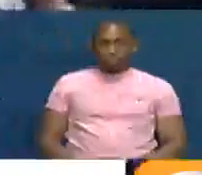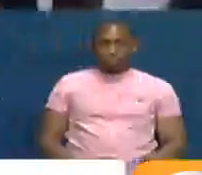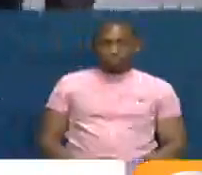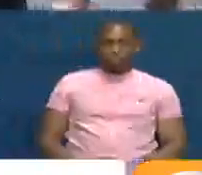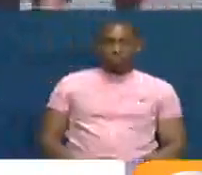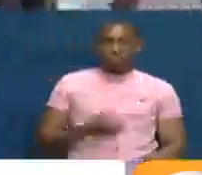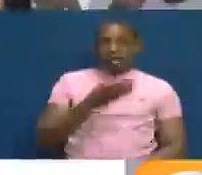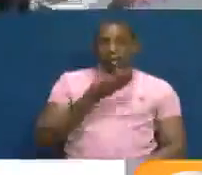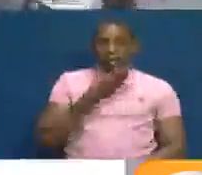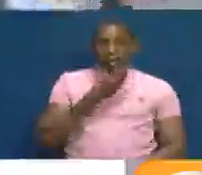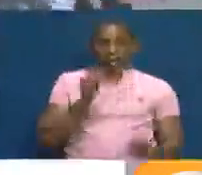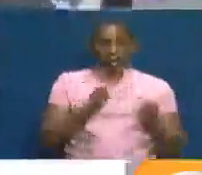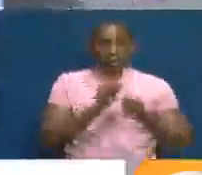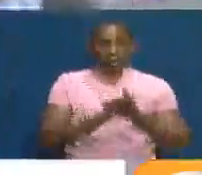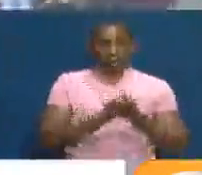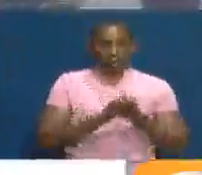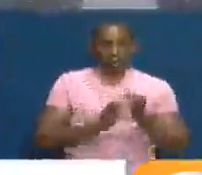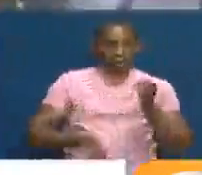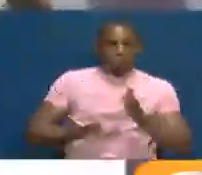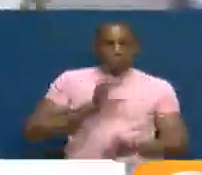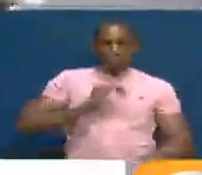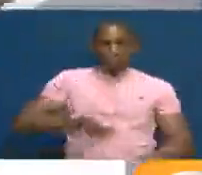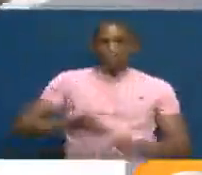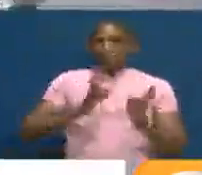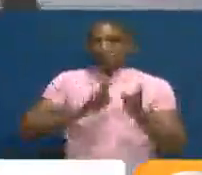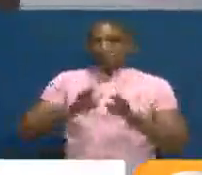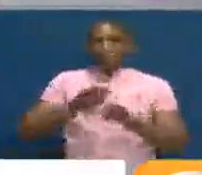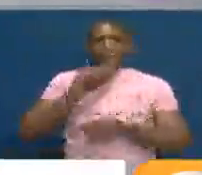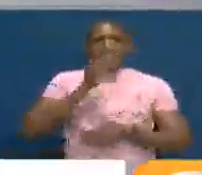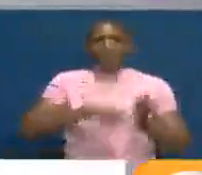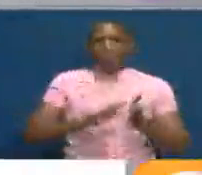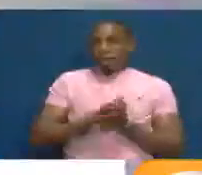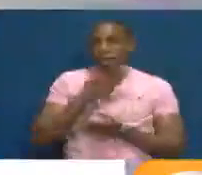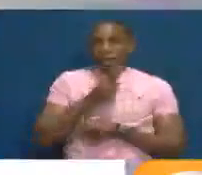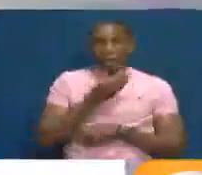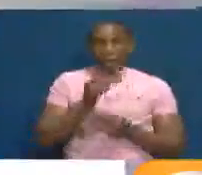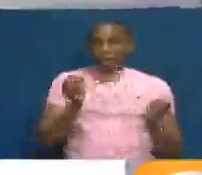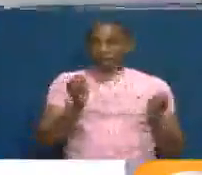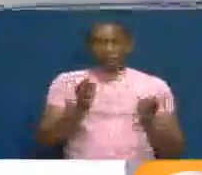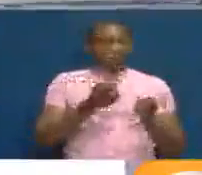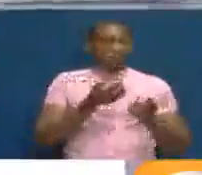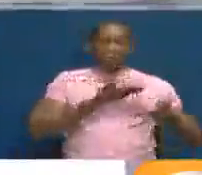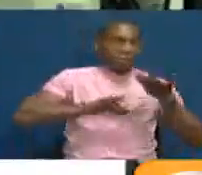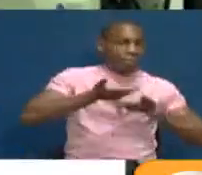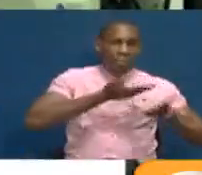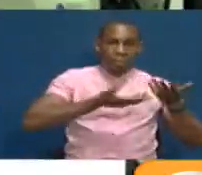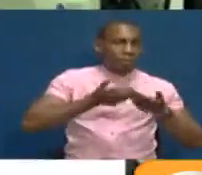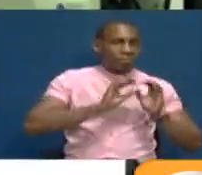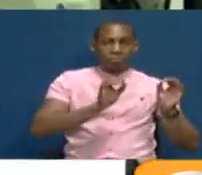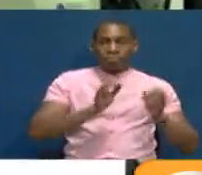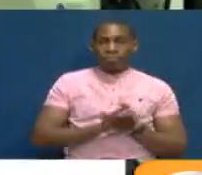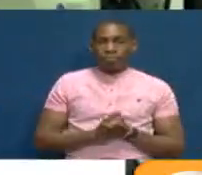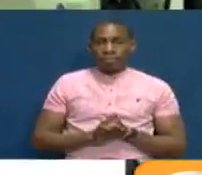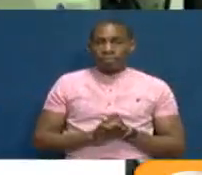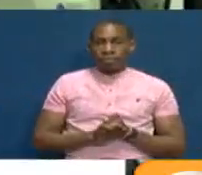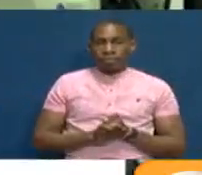Male infertility. The common reaction to this is men do not talk about it. The burden